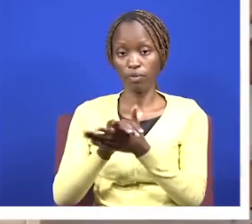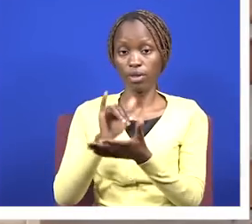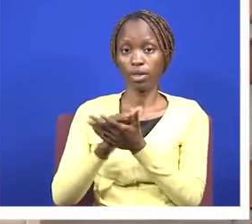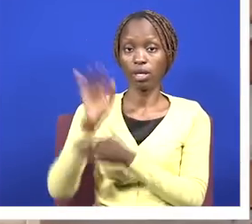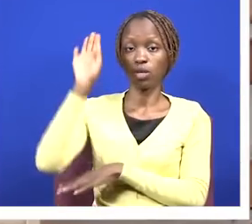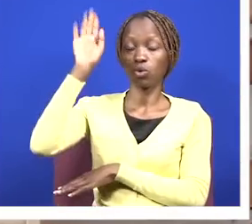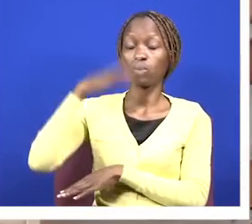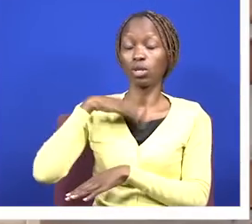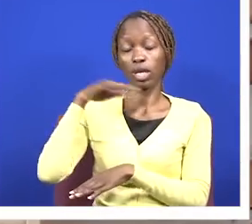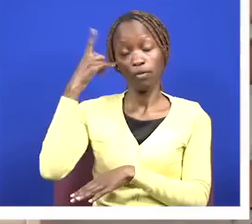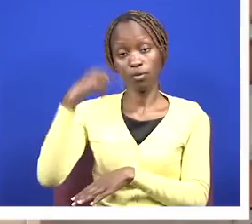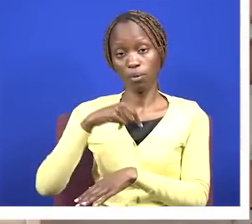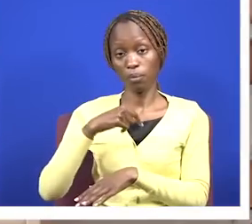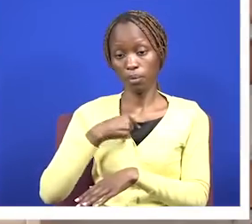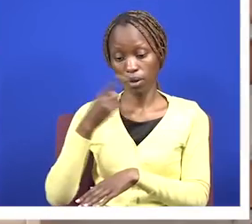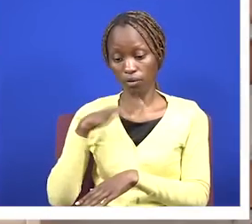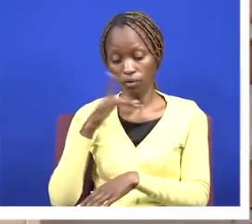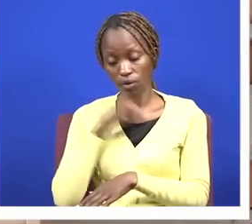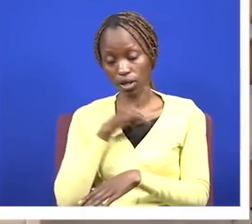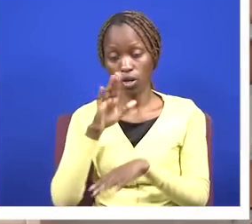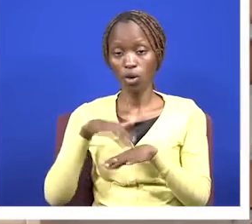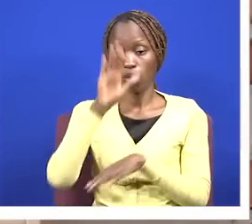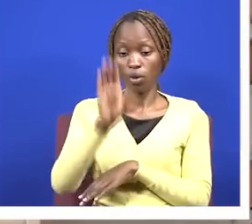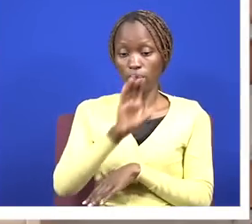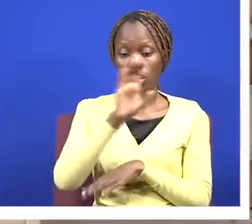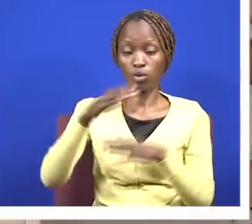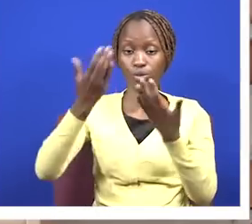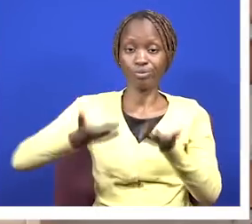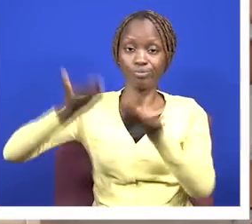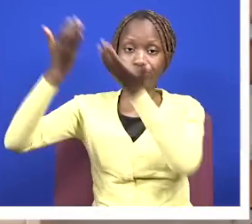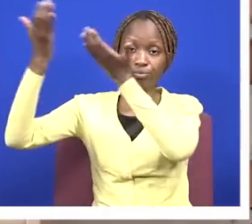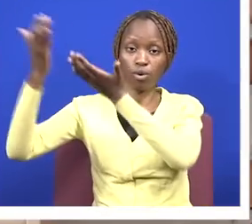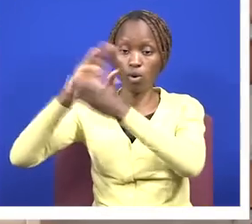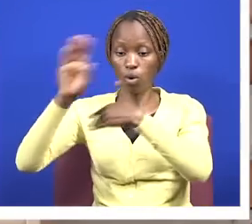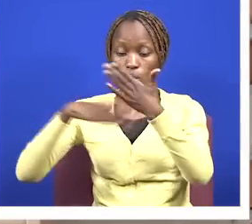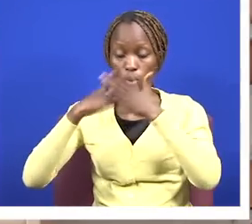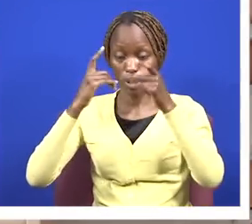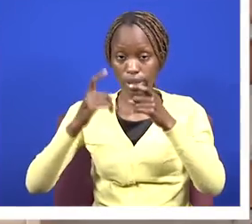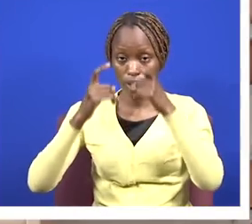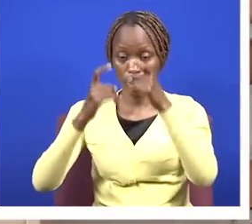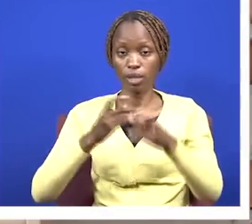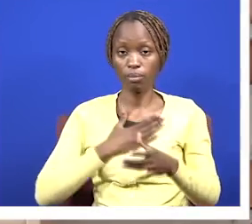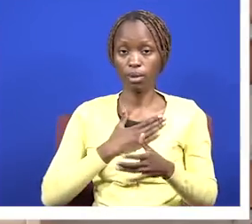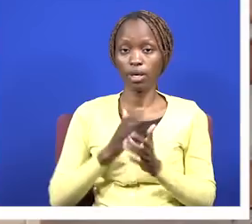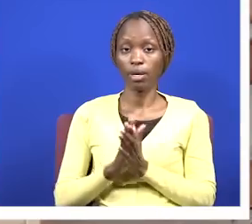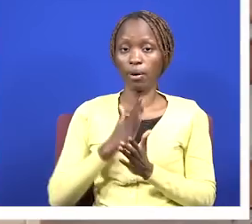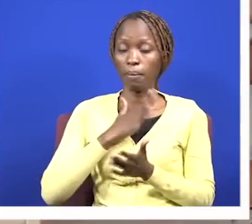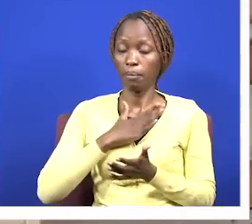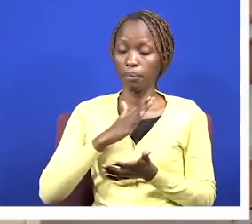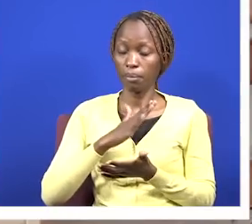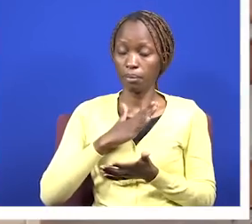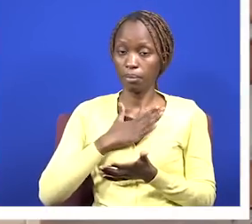for me on the cross to take away all my sins. Please forgive